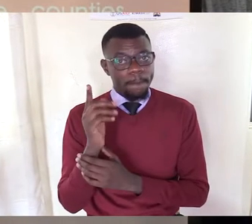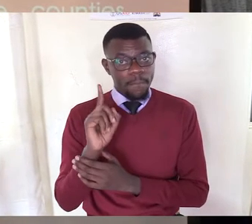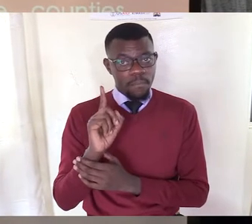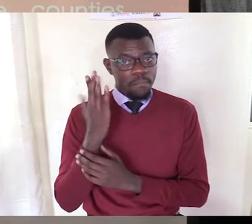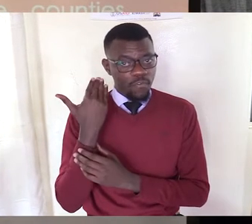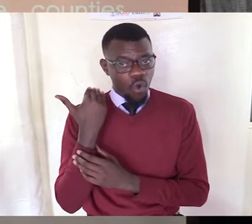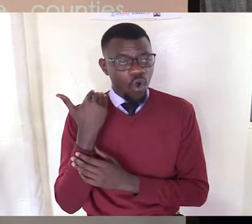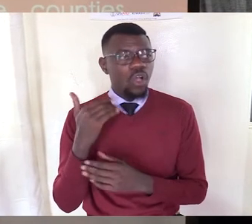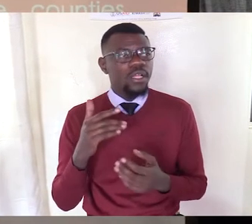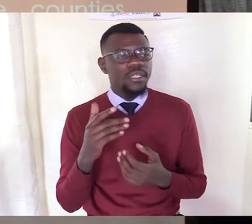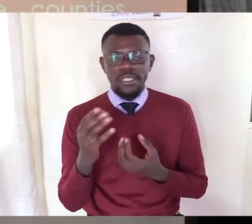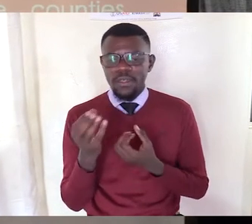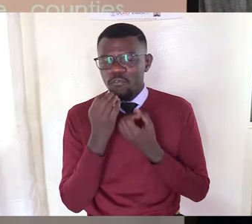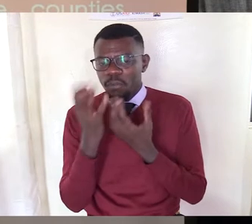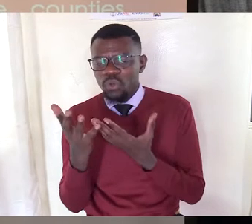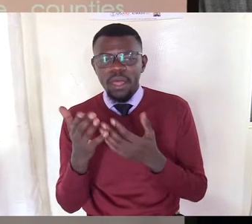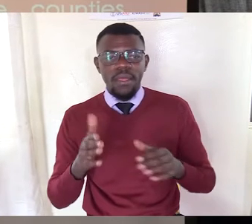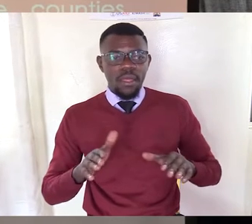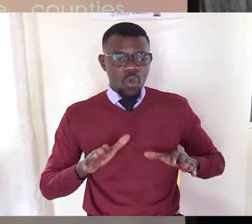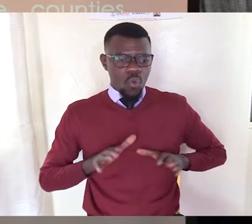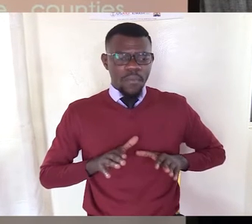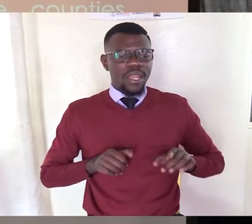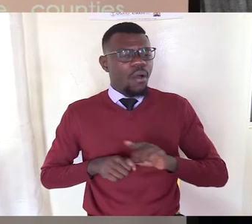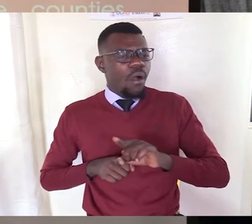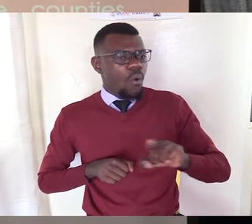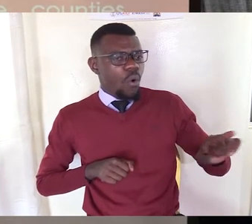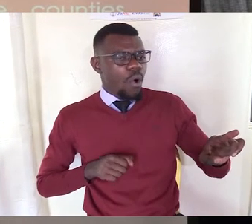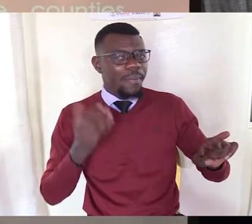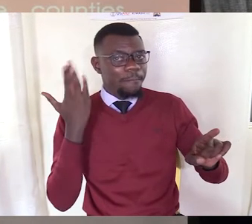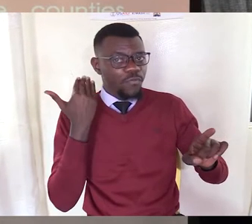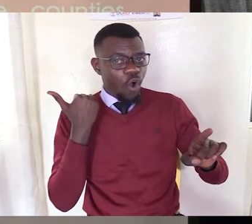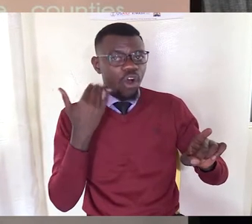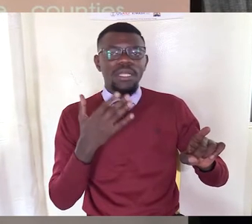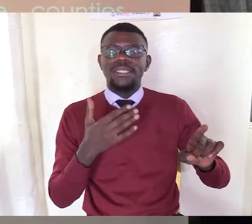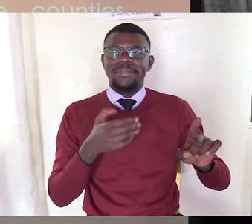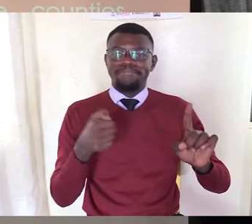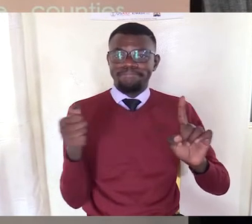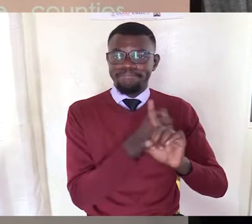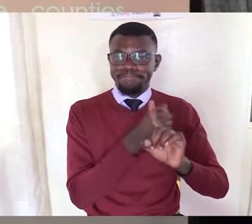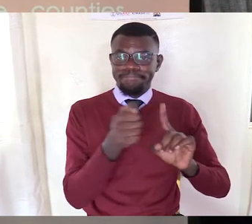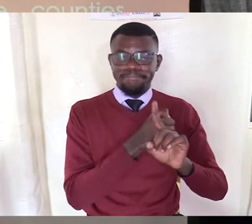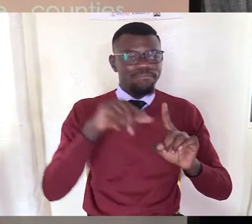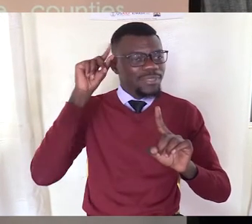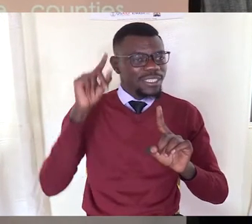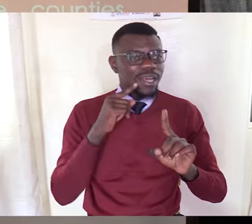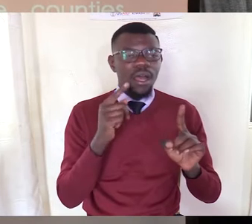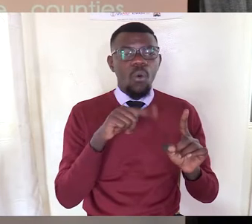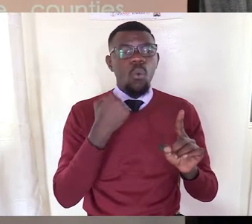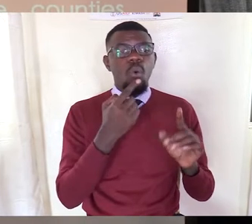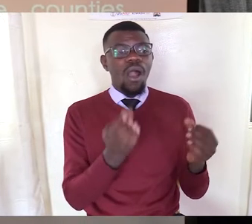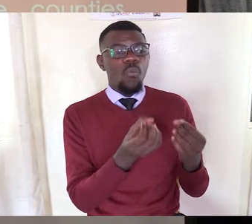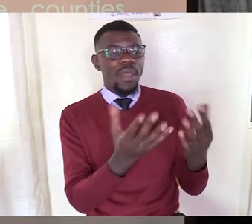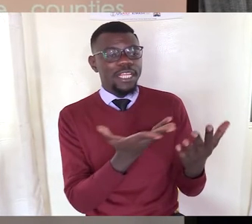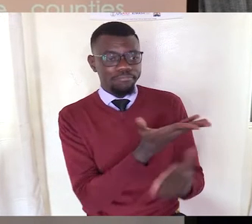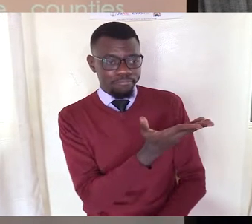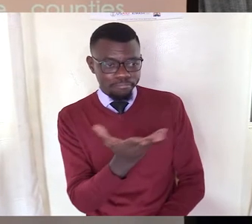with documentation of women who were then victims of gender-based violence. But also we realized there